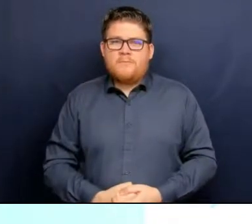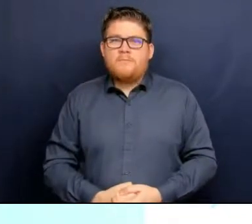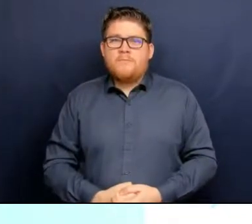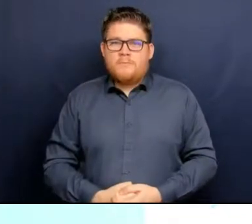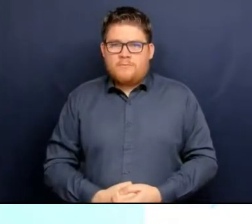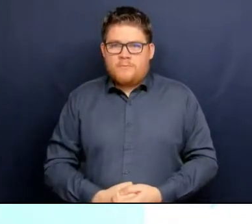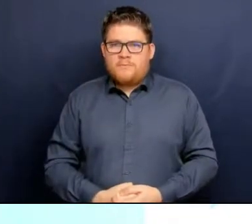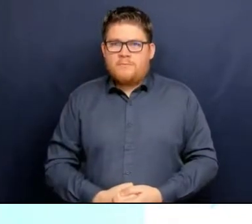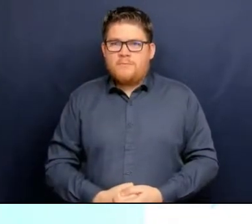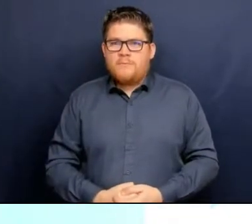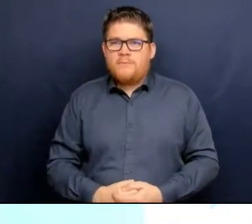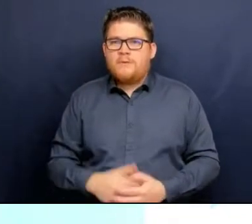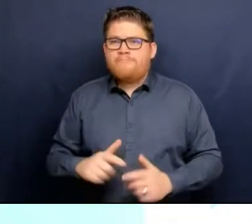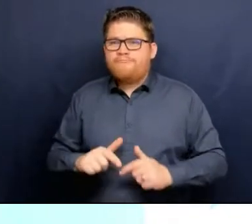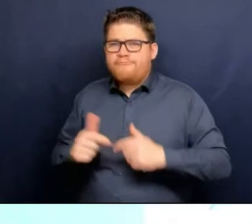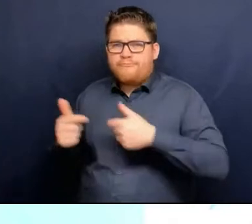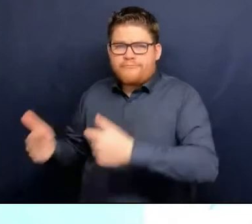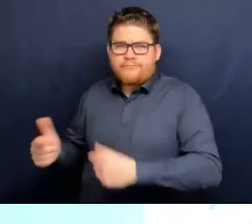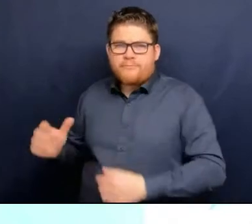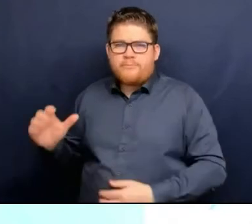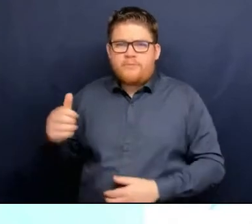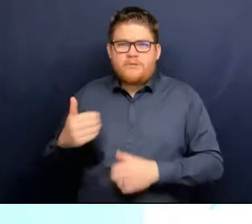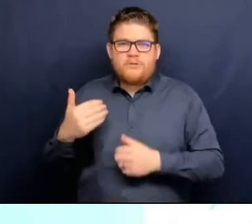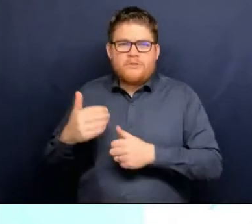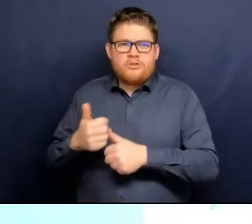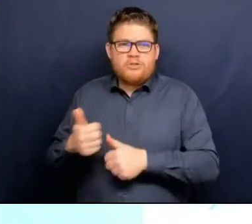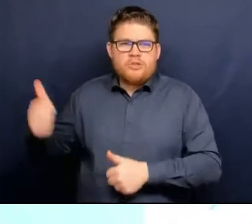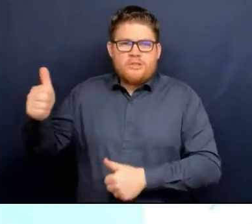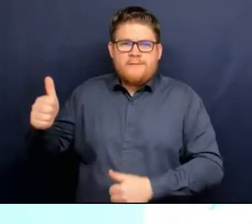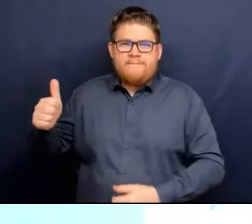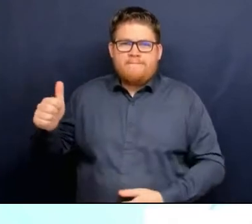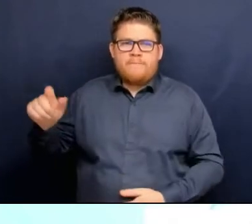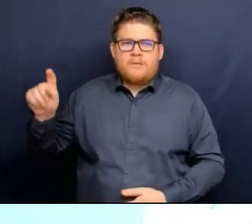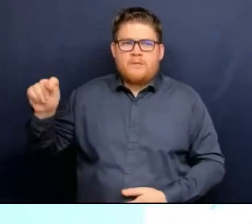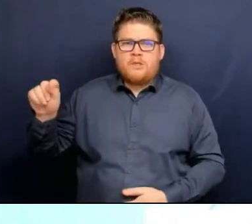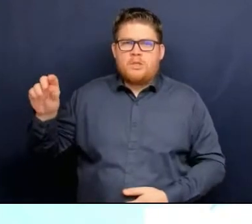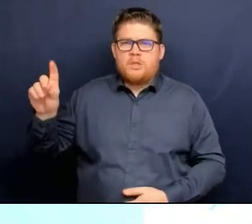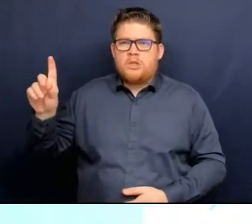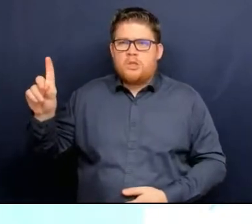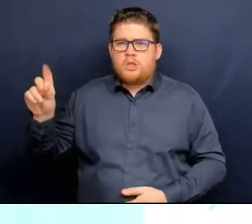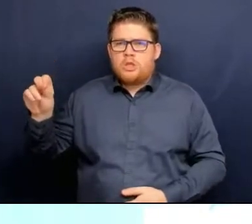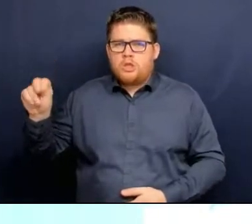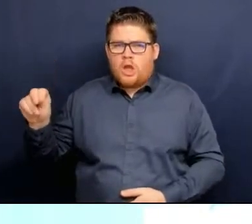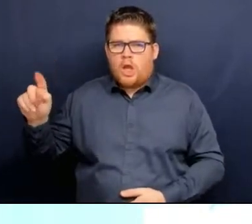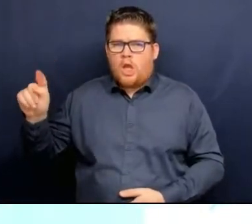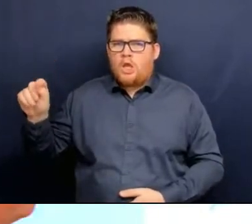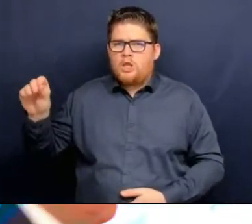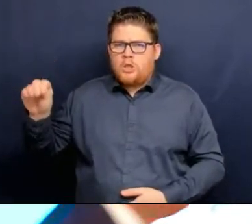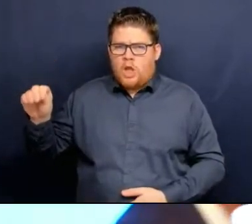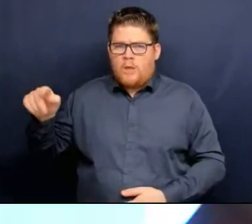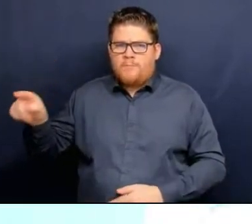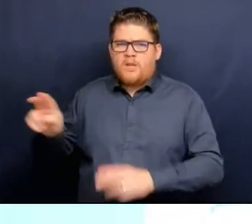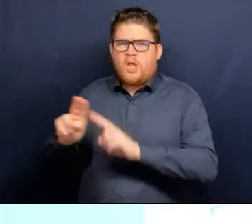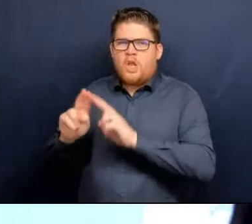is the Vice President of the Union of BC Indian Chiefs, and he will also address the action plan. Thanks, Chief.